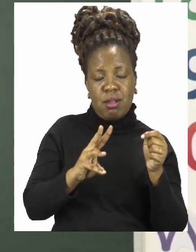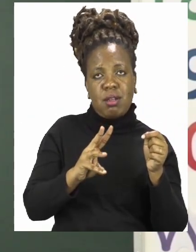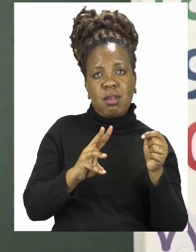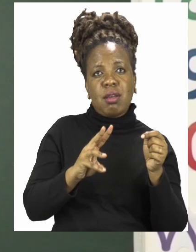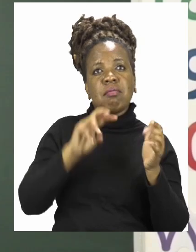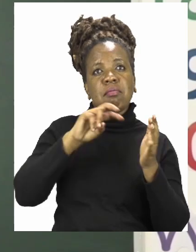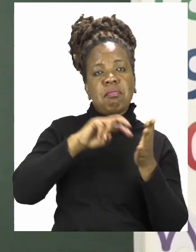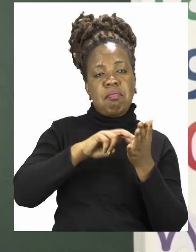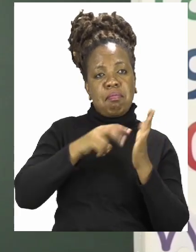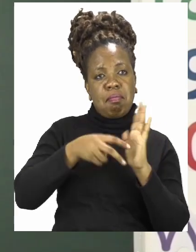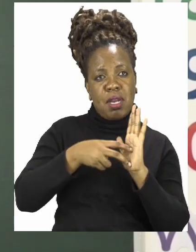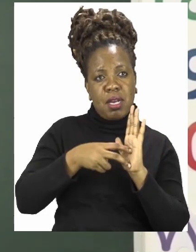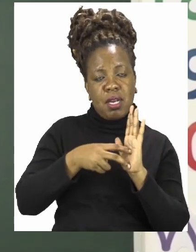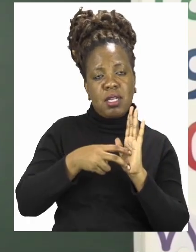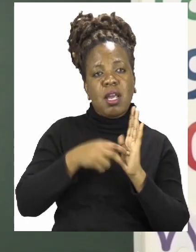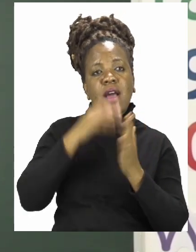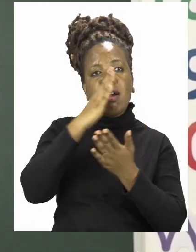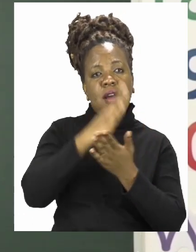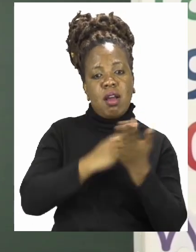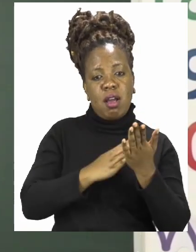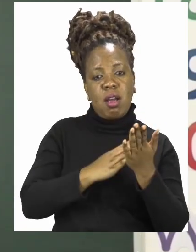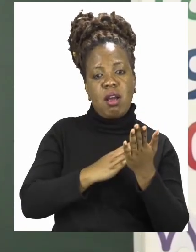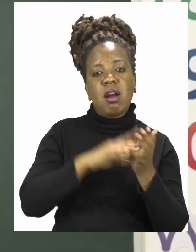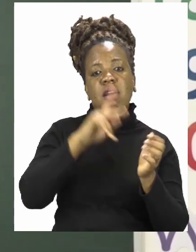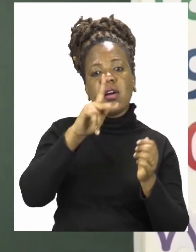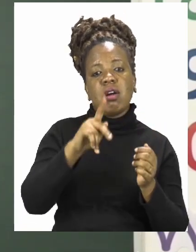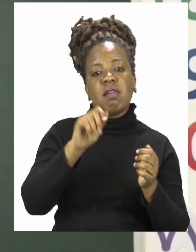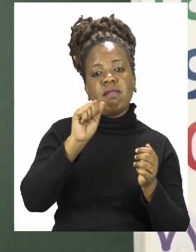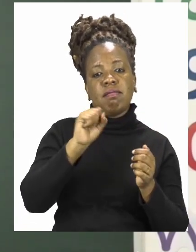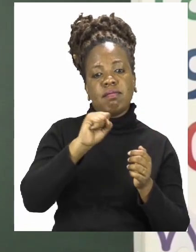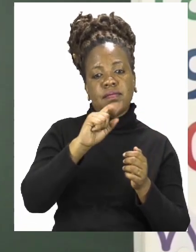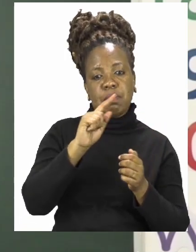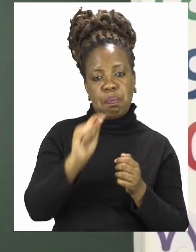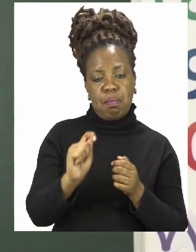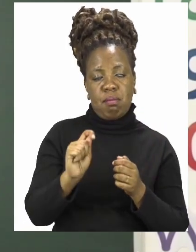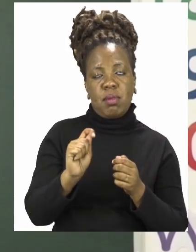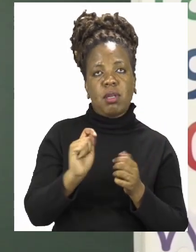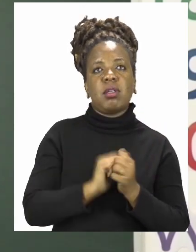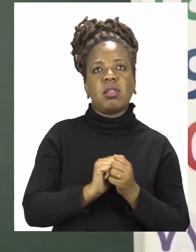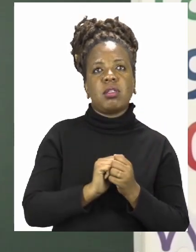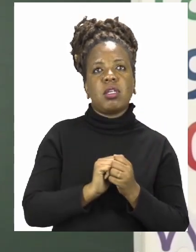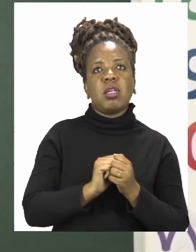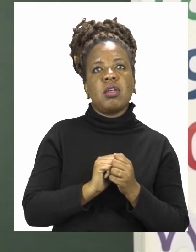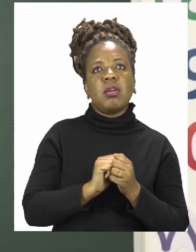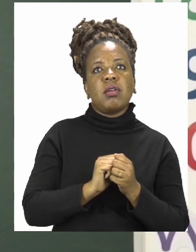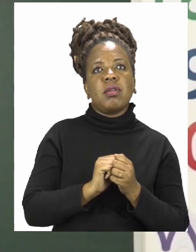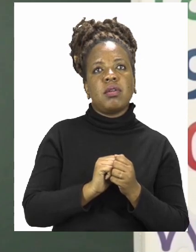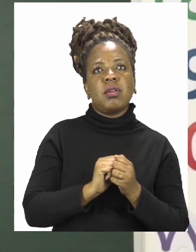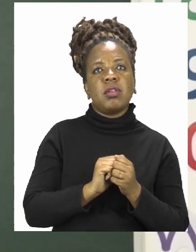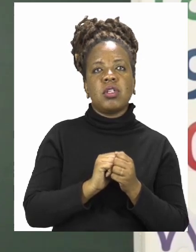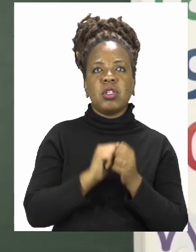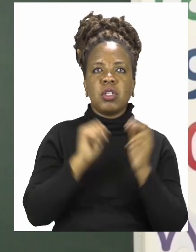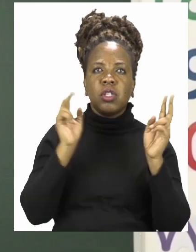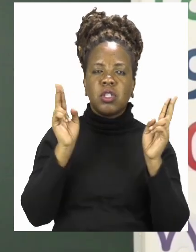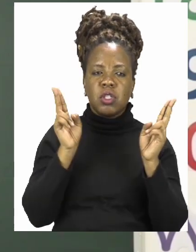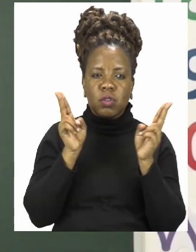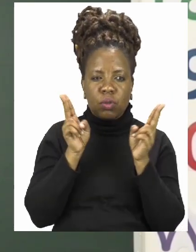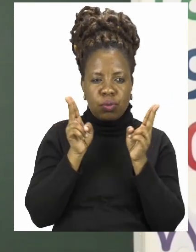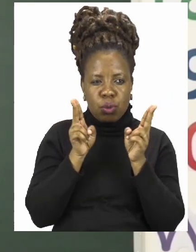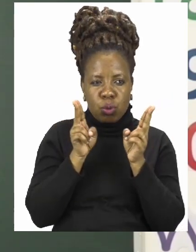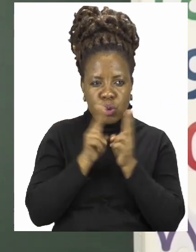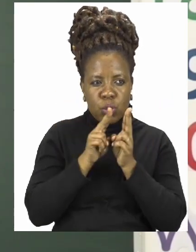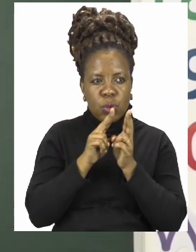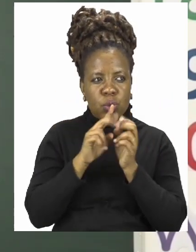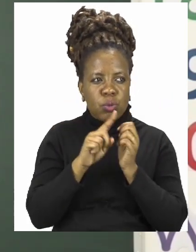of the hour gone. So we say 12:30 first, and then we say